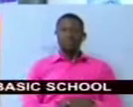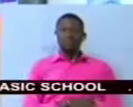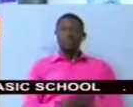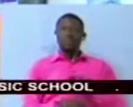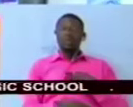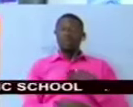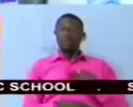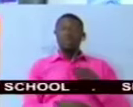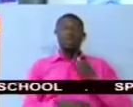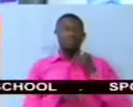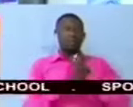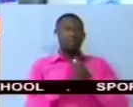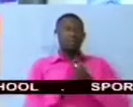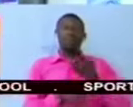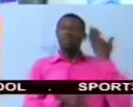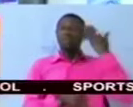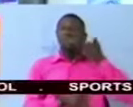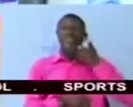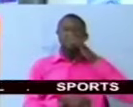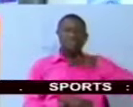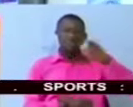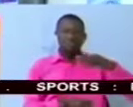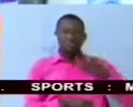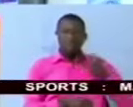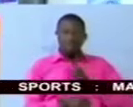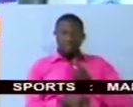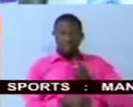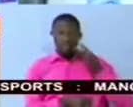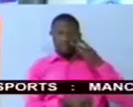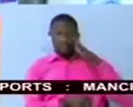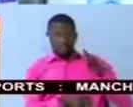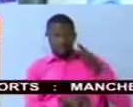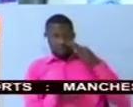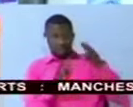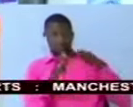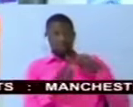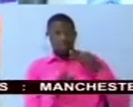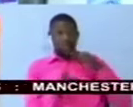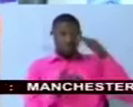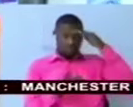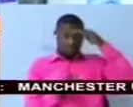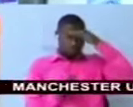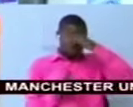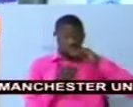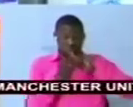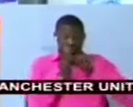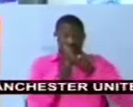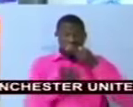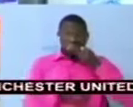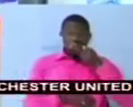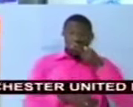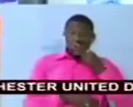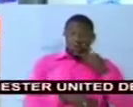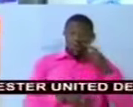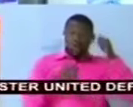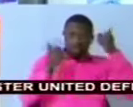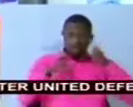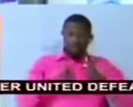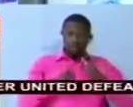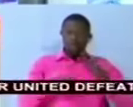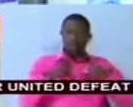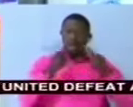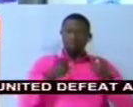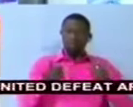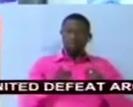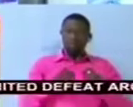were the youths who were so afraid of me during this time of smoking ganja and the like. Mi li xewé. When this thing happened. Amna ci